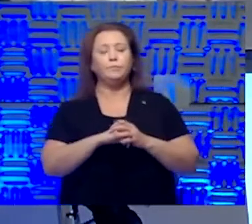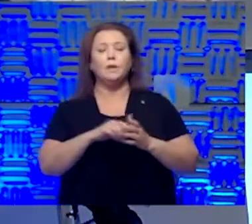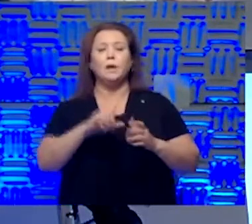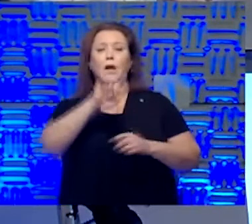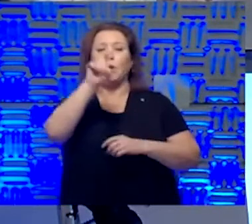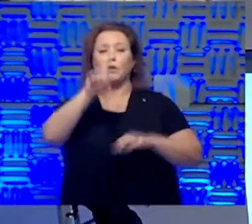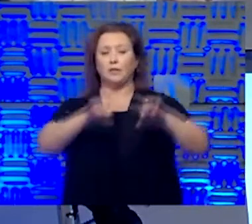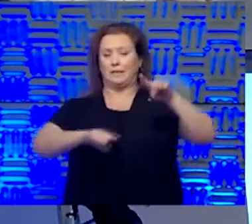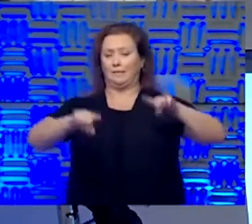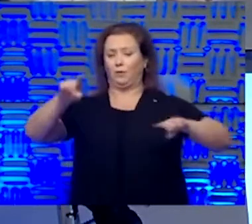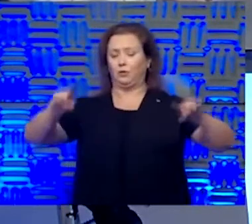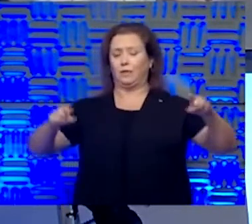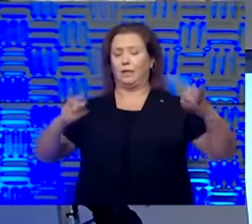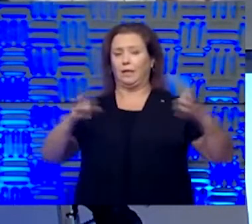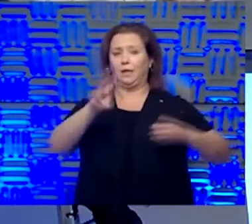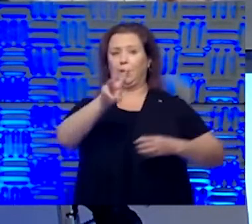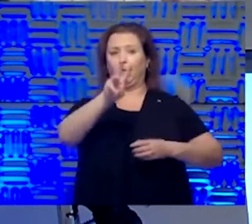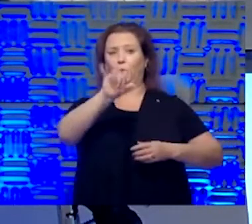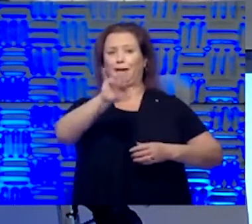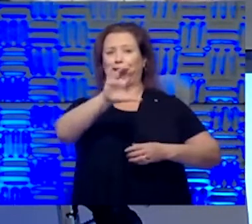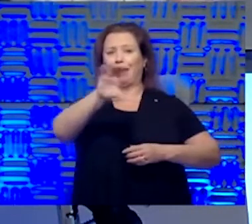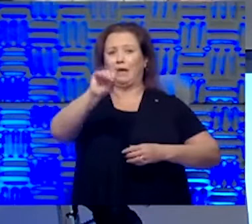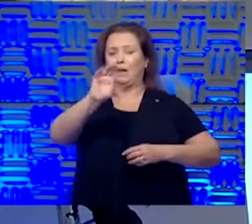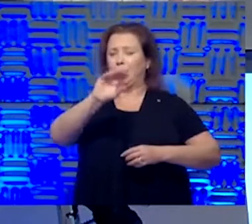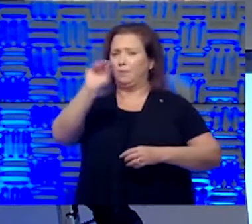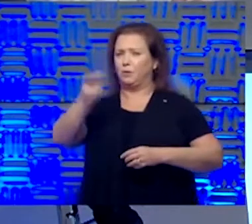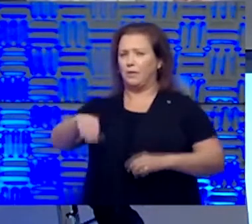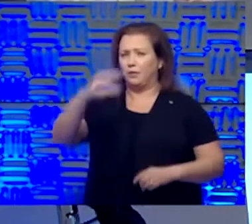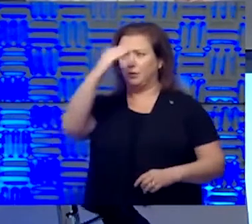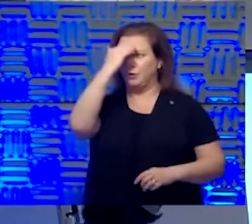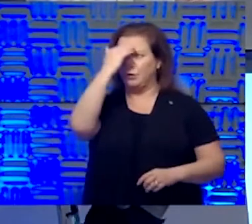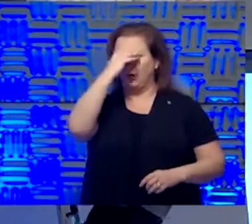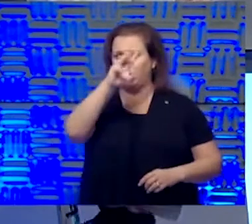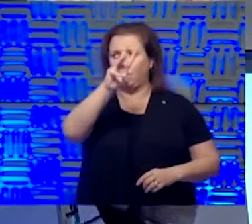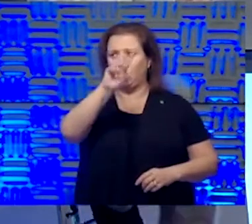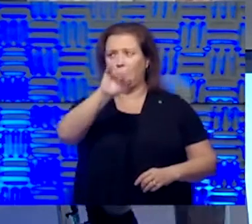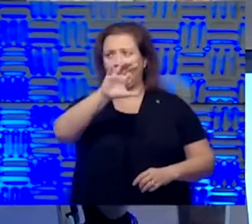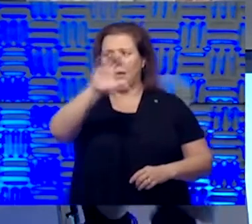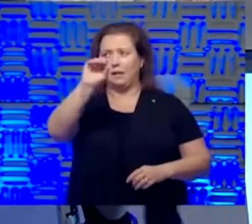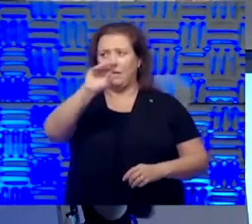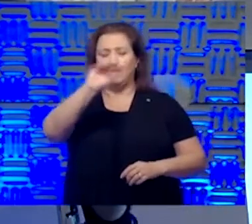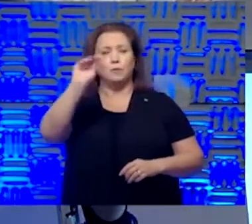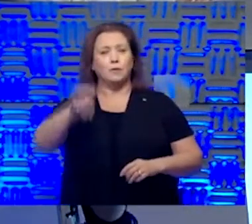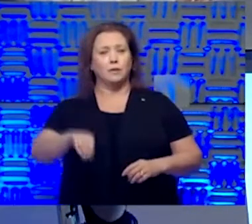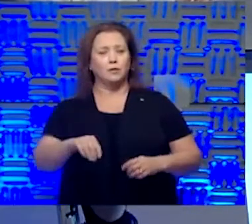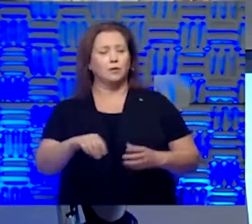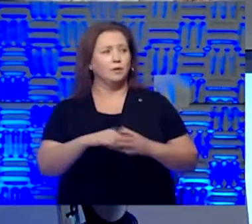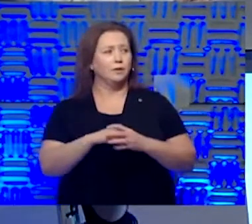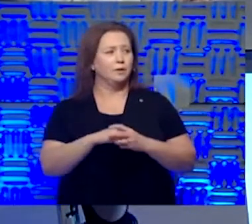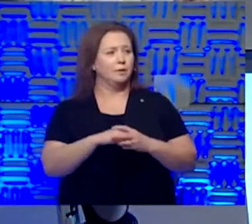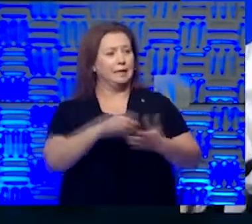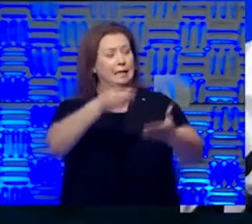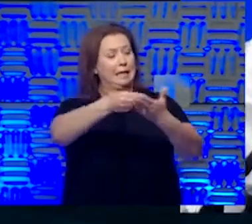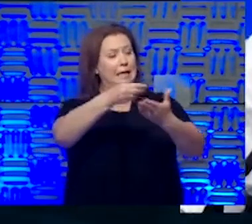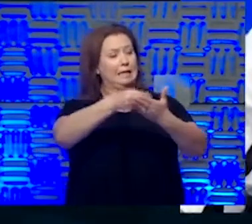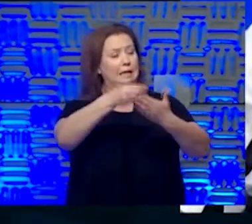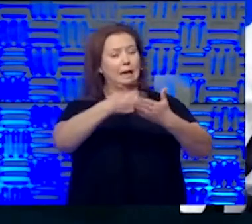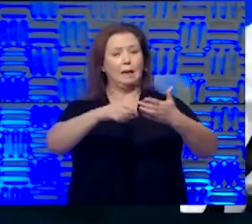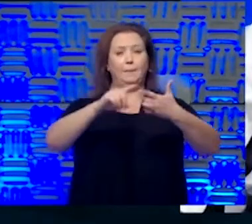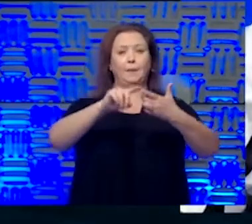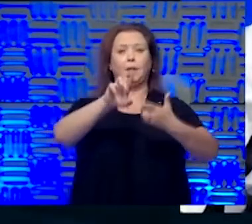in Wyandotte County, the percentage. Do you know the percentage of income? Yep. Income and